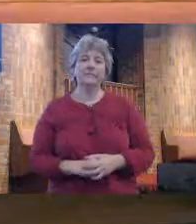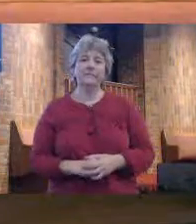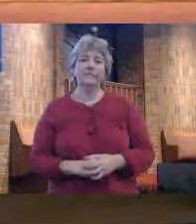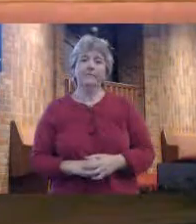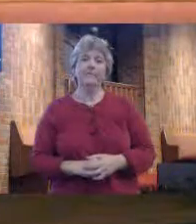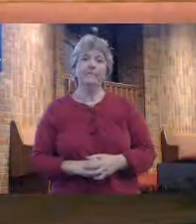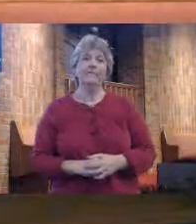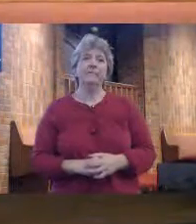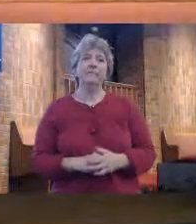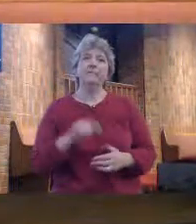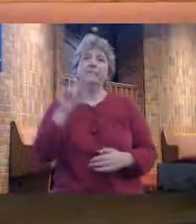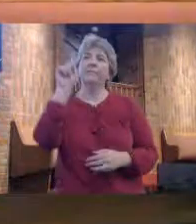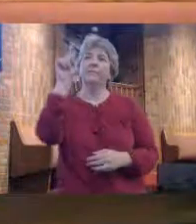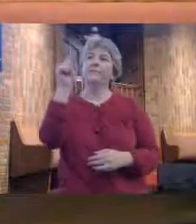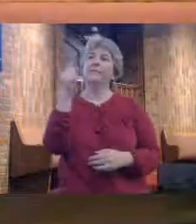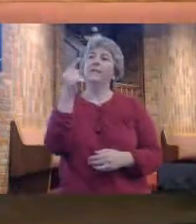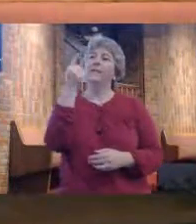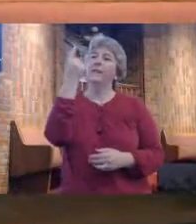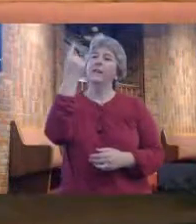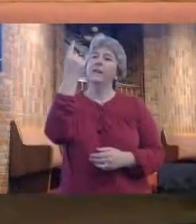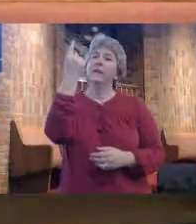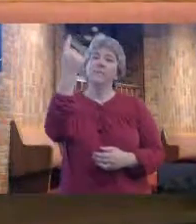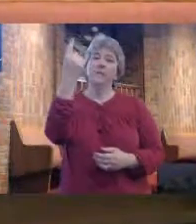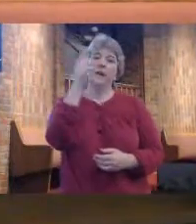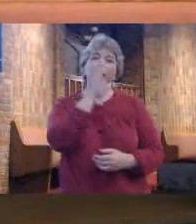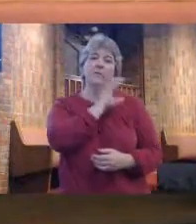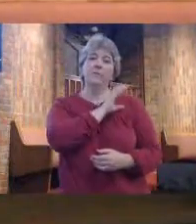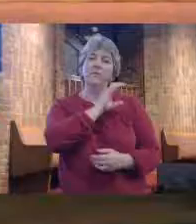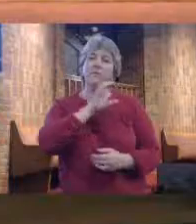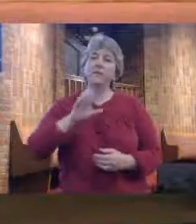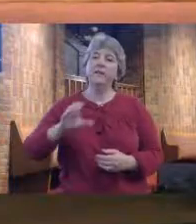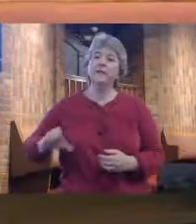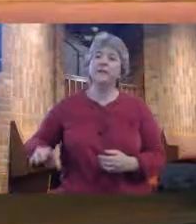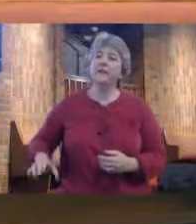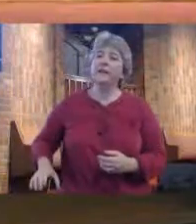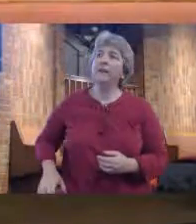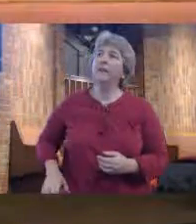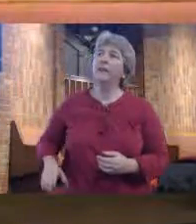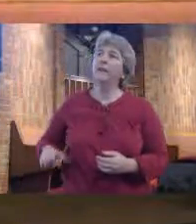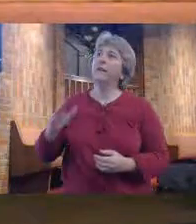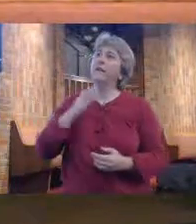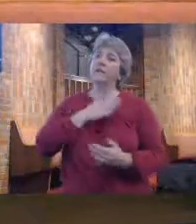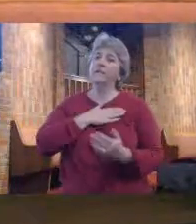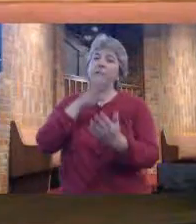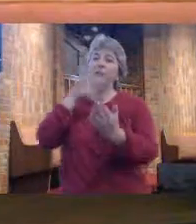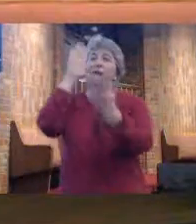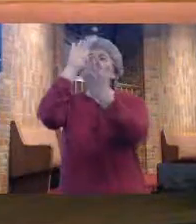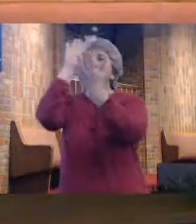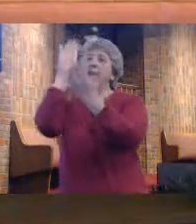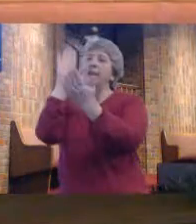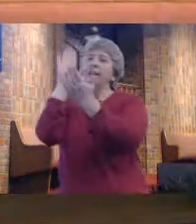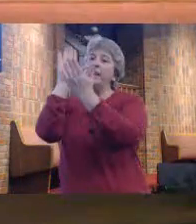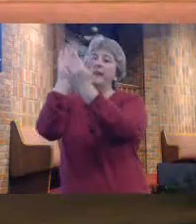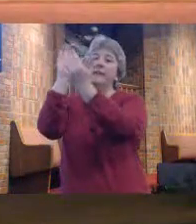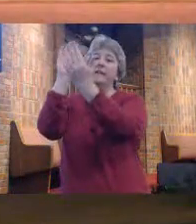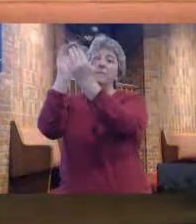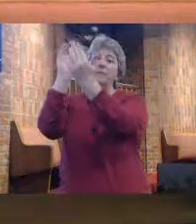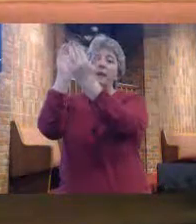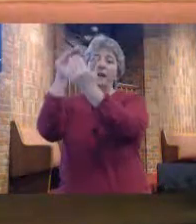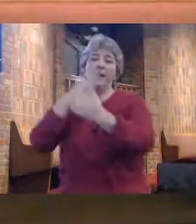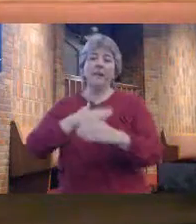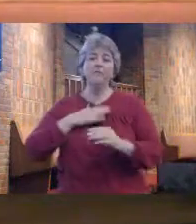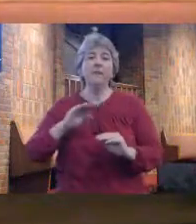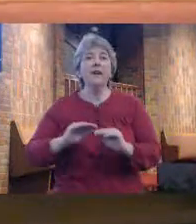In Christ alone, my hope is found. He is